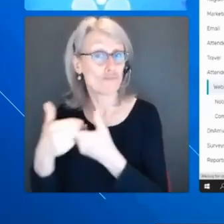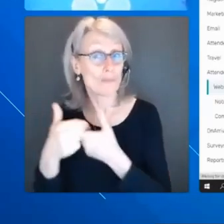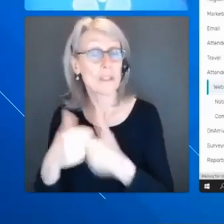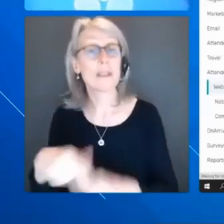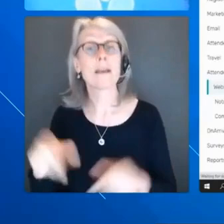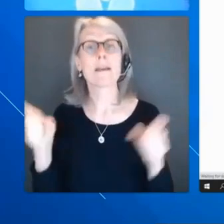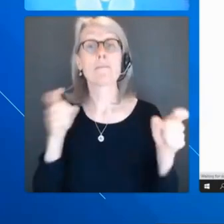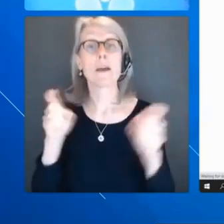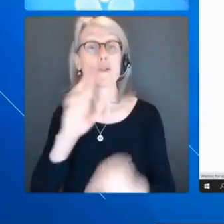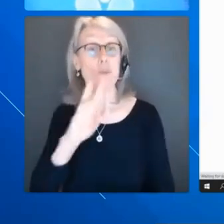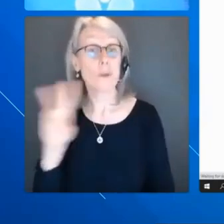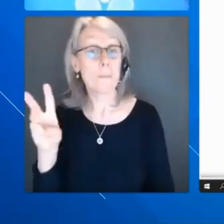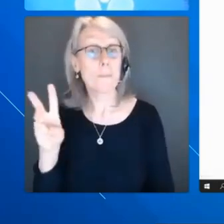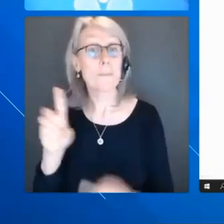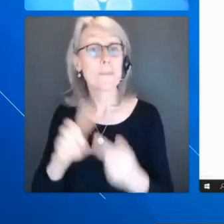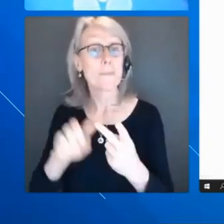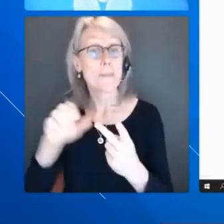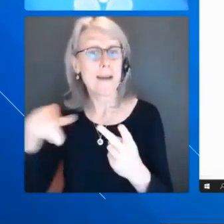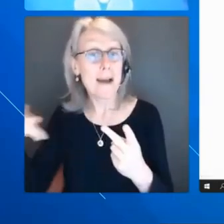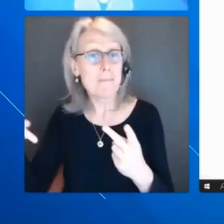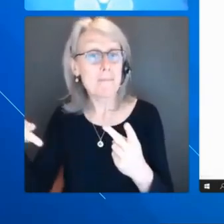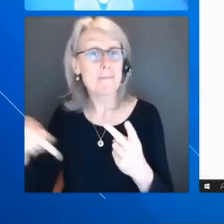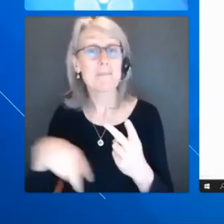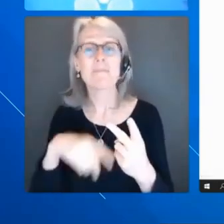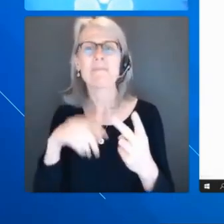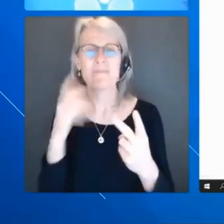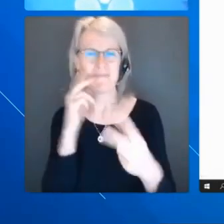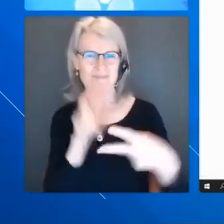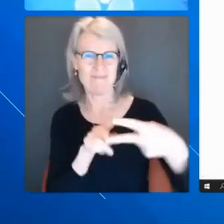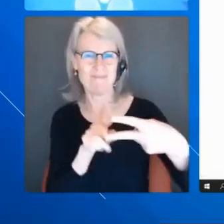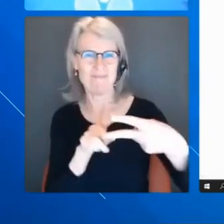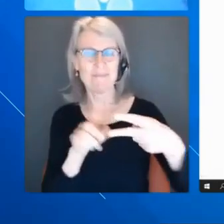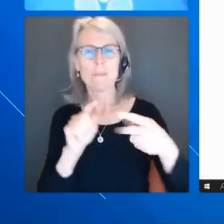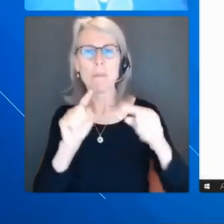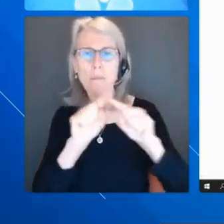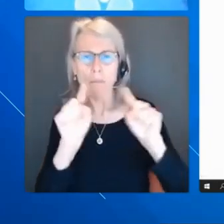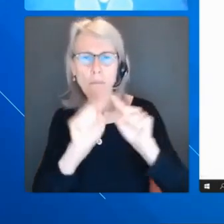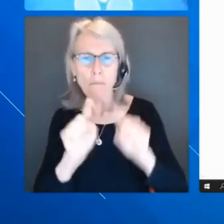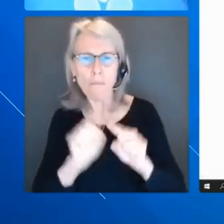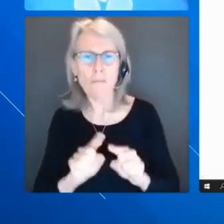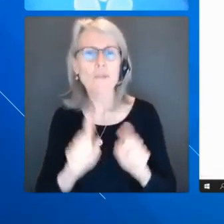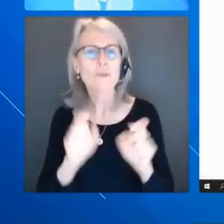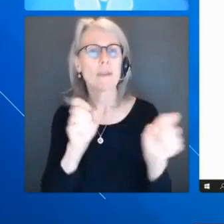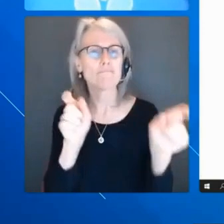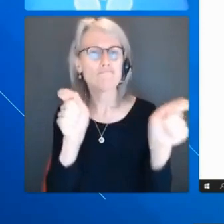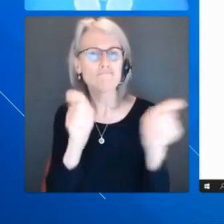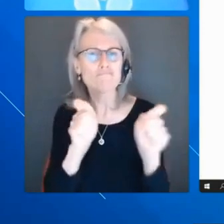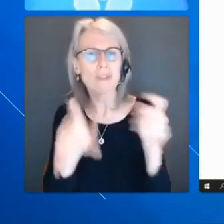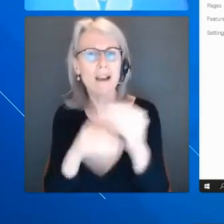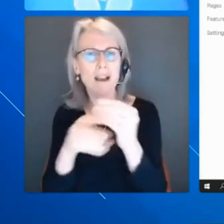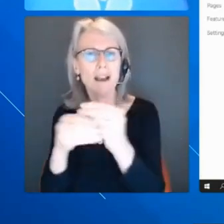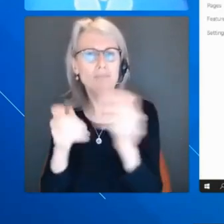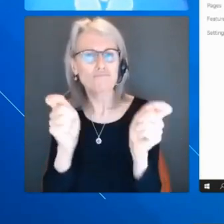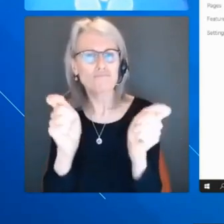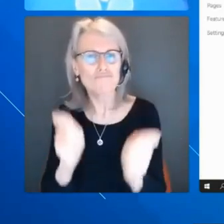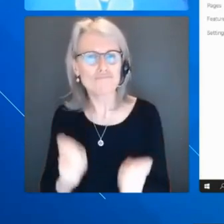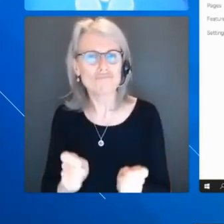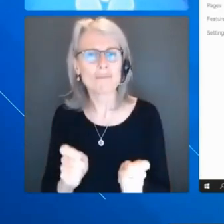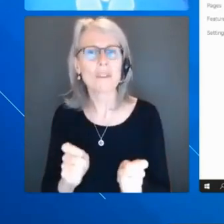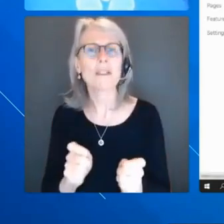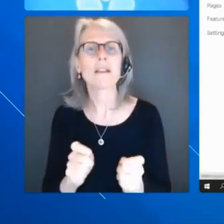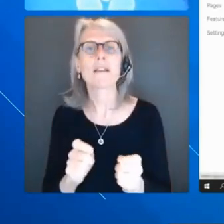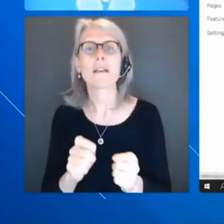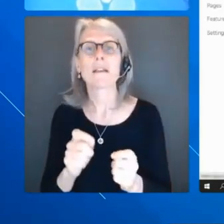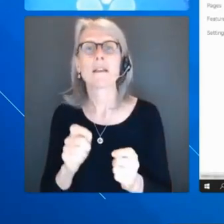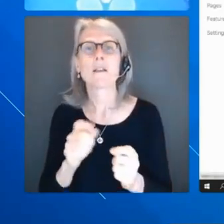and App, it'll take me into several components that you'll be able to easily go through and edit. We're going to be focusing on this section here